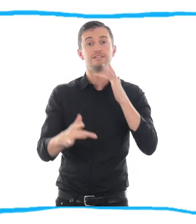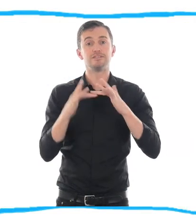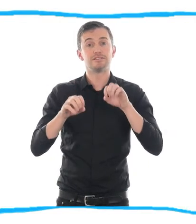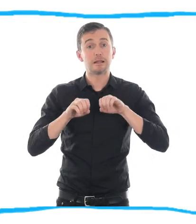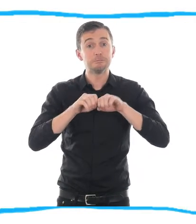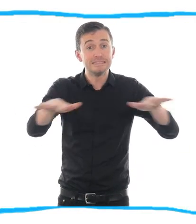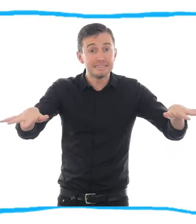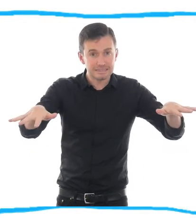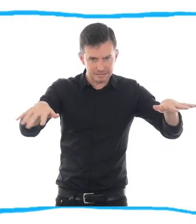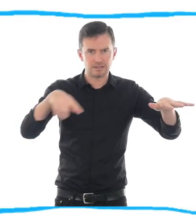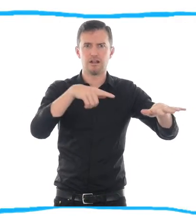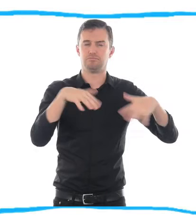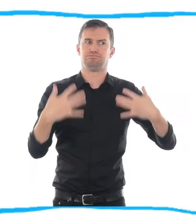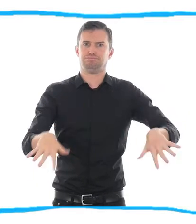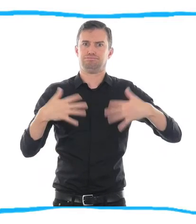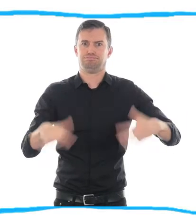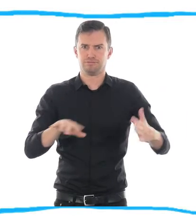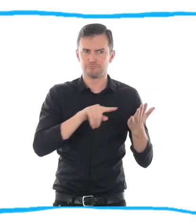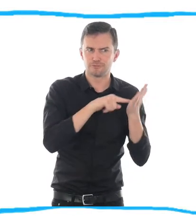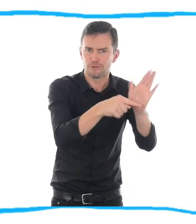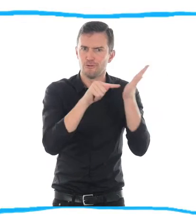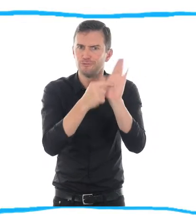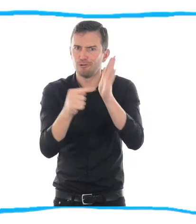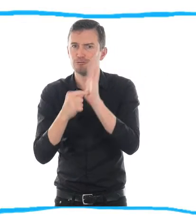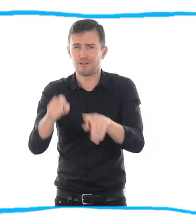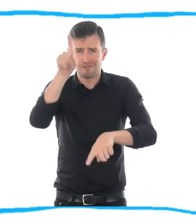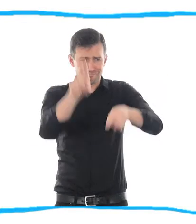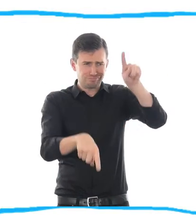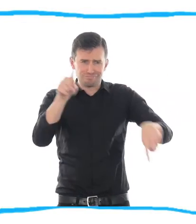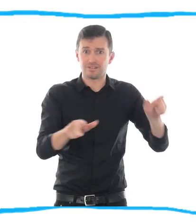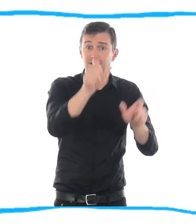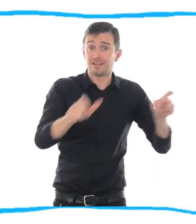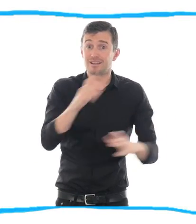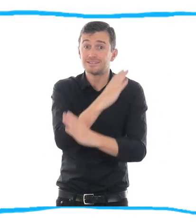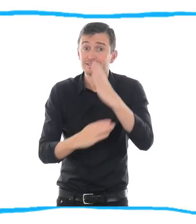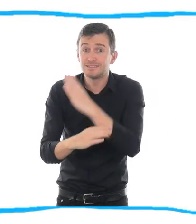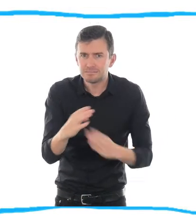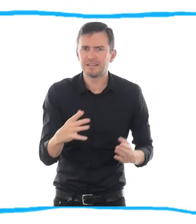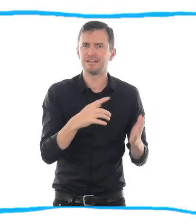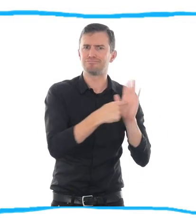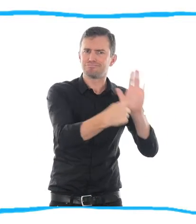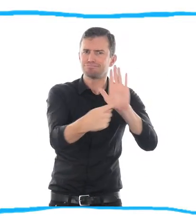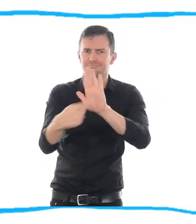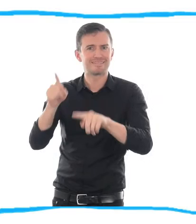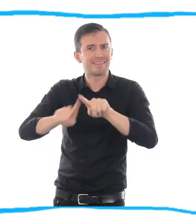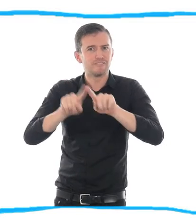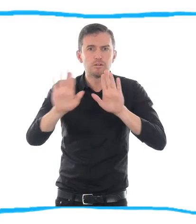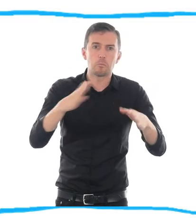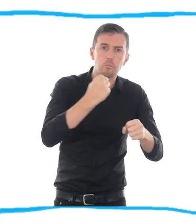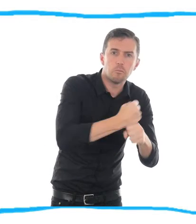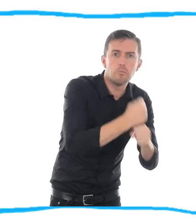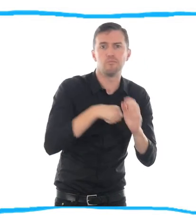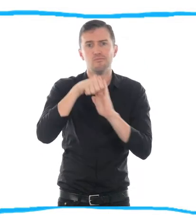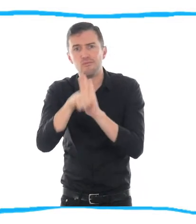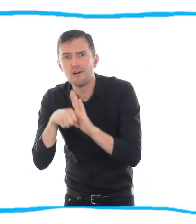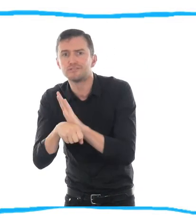Social media is becoming more and more important in highlighting the abilities of children with disabilities. Check out these kids. They're talking about how they